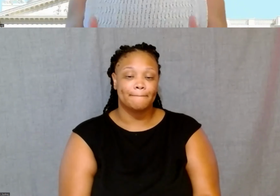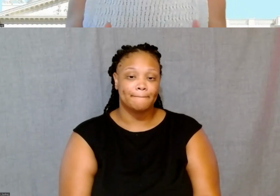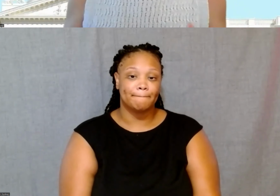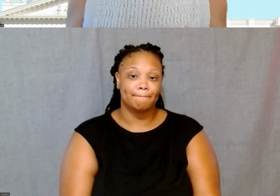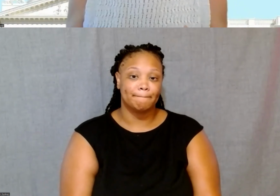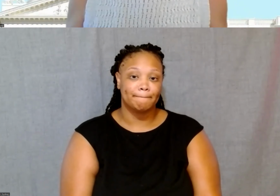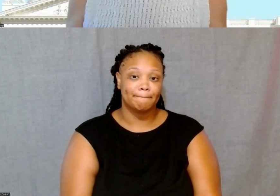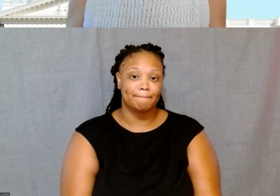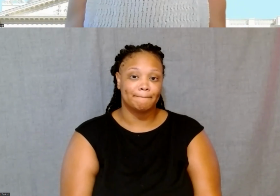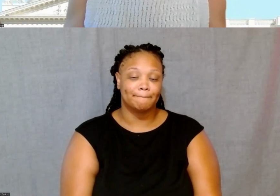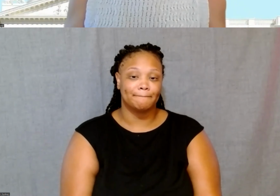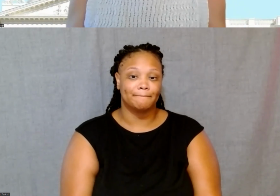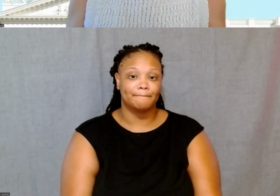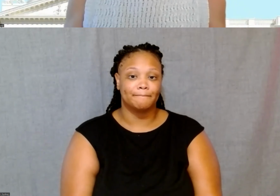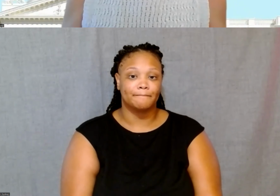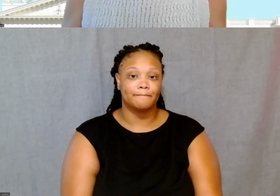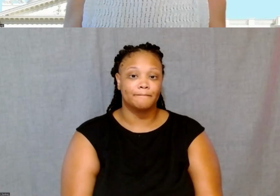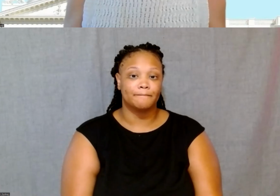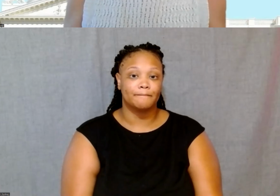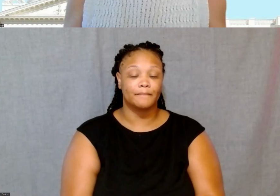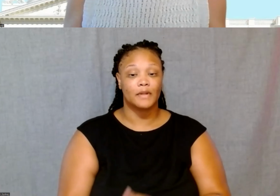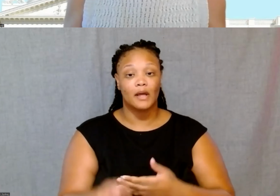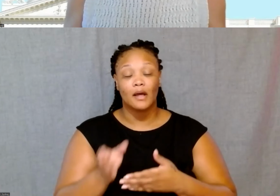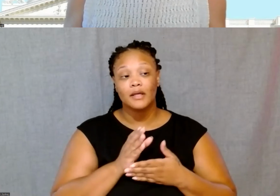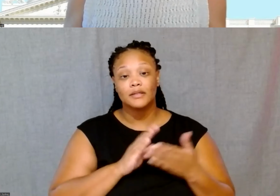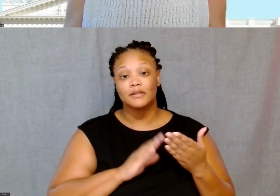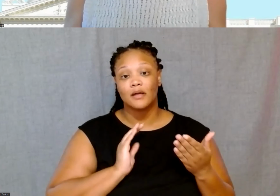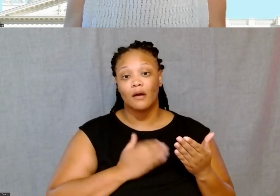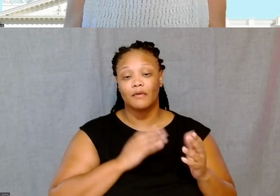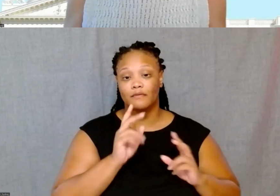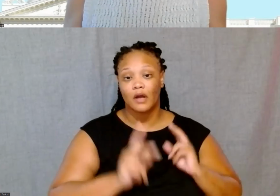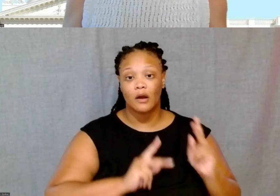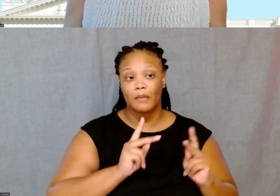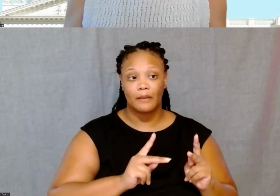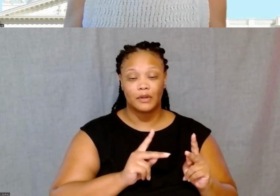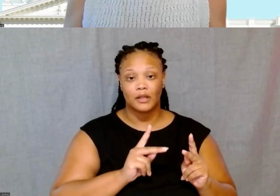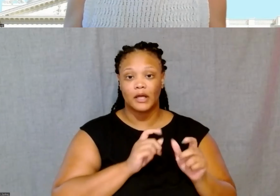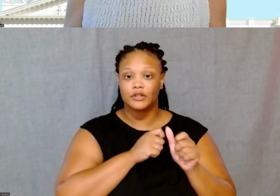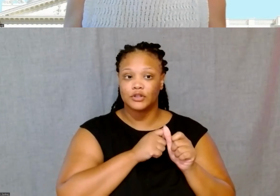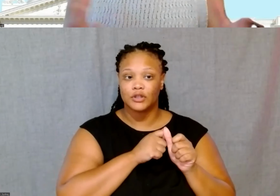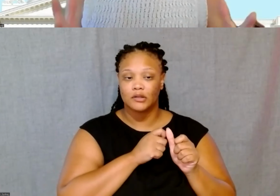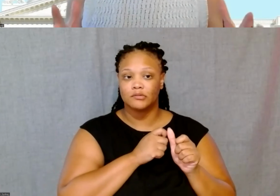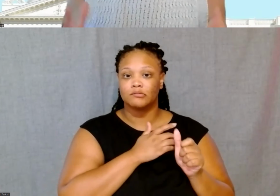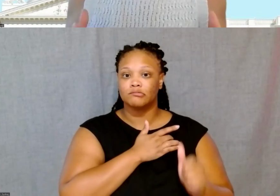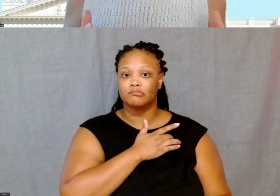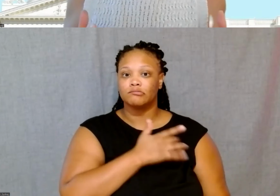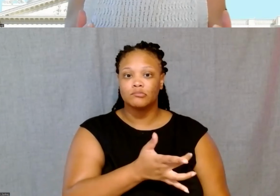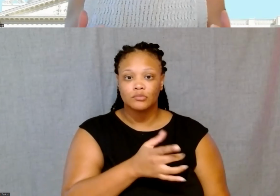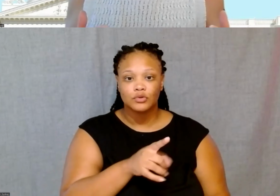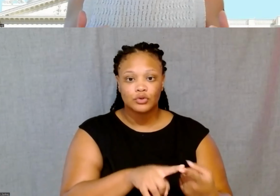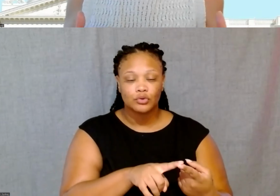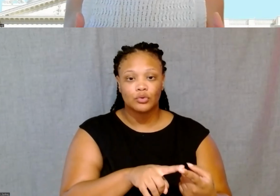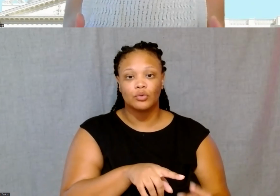some of our population is prone to dementia and Alzheimer's. One example is